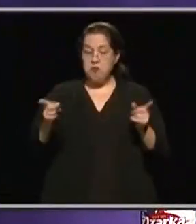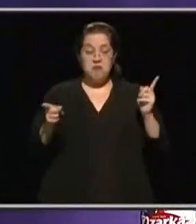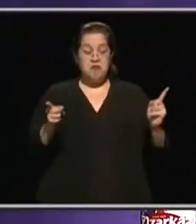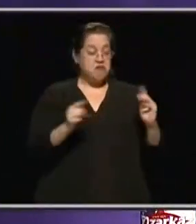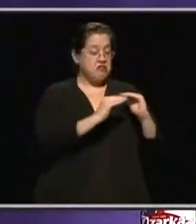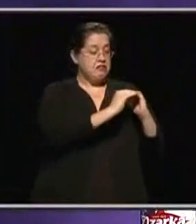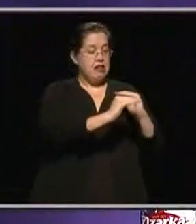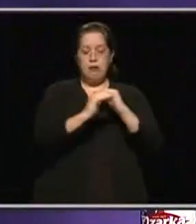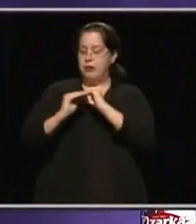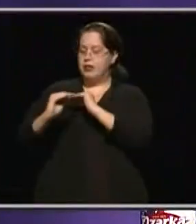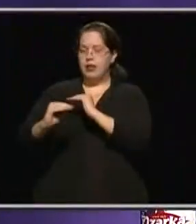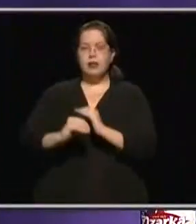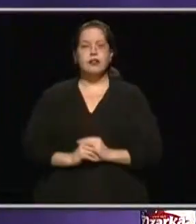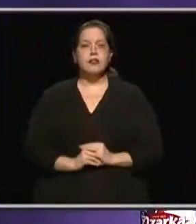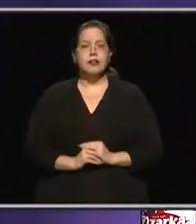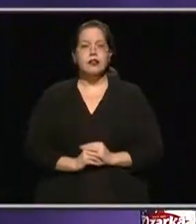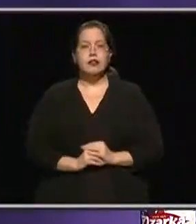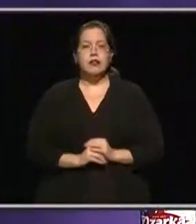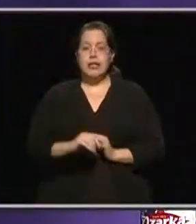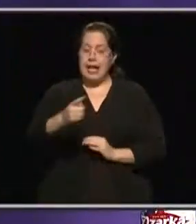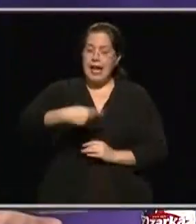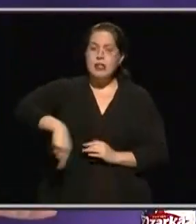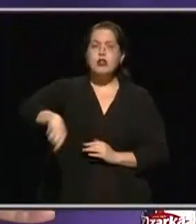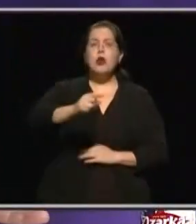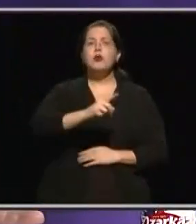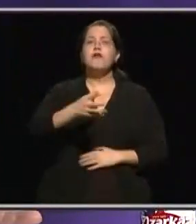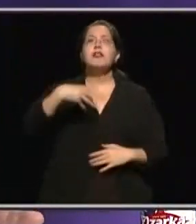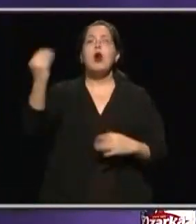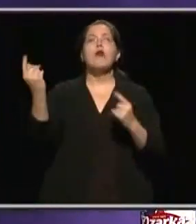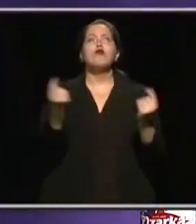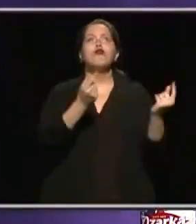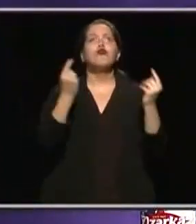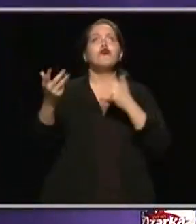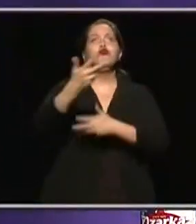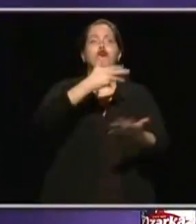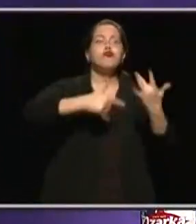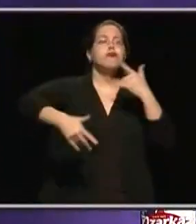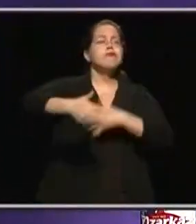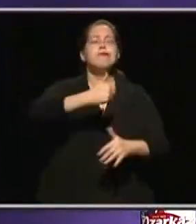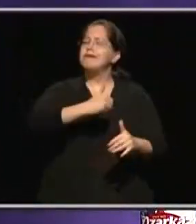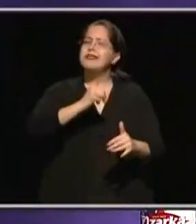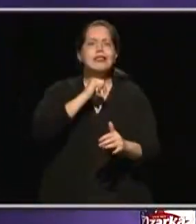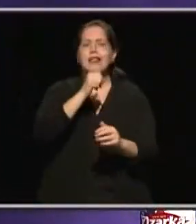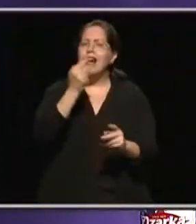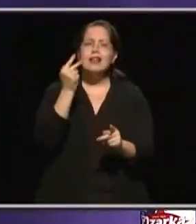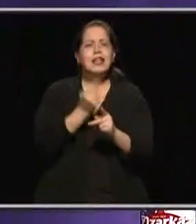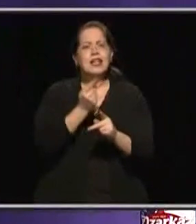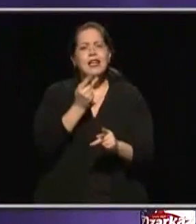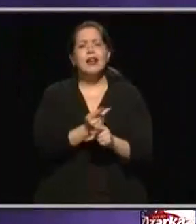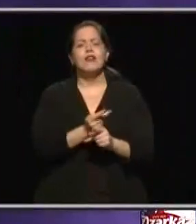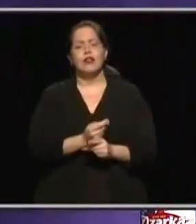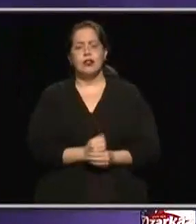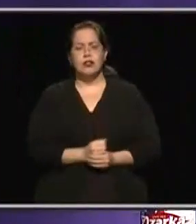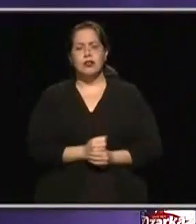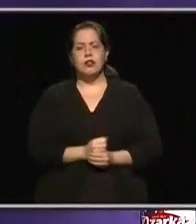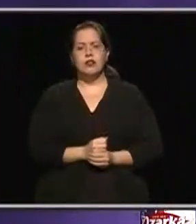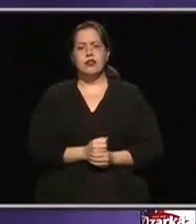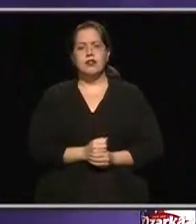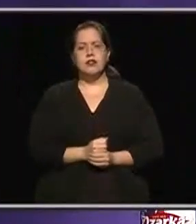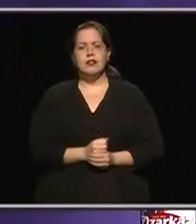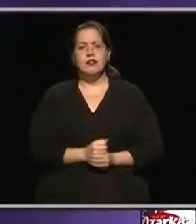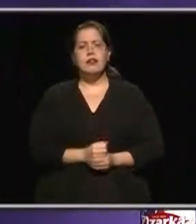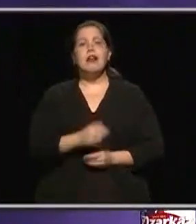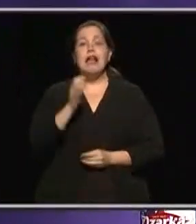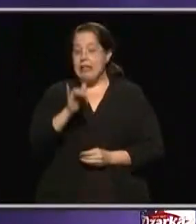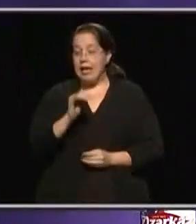stable populations. It's those of us that are moving around that are not taking the precautions that